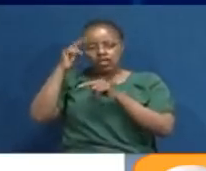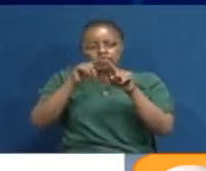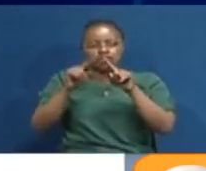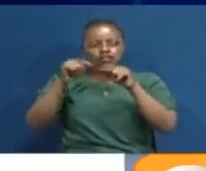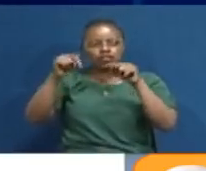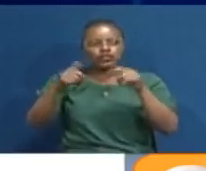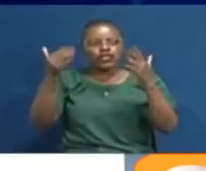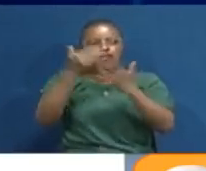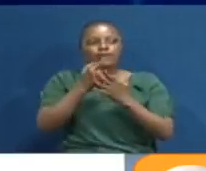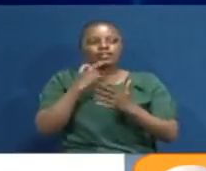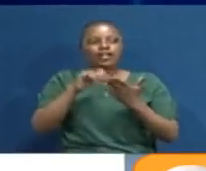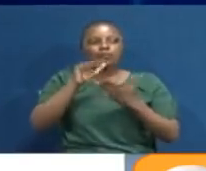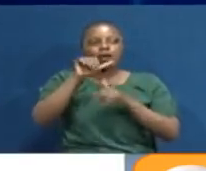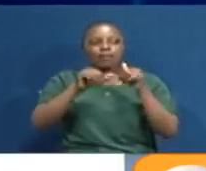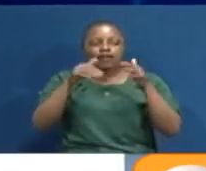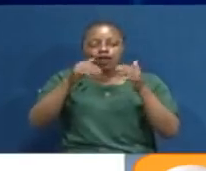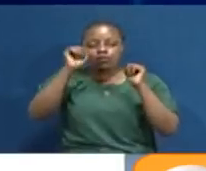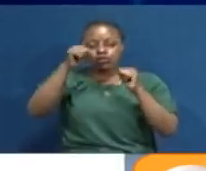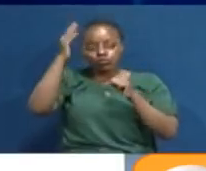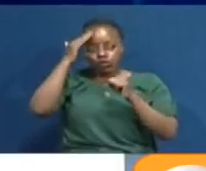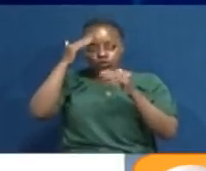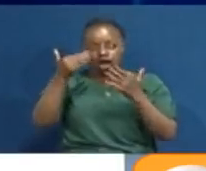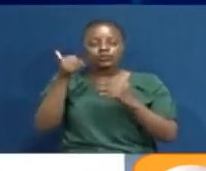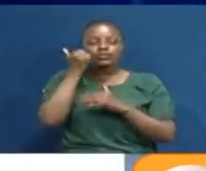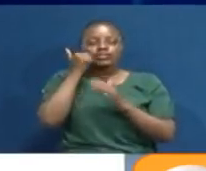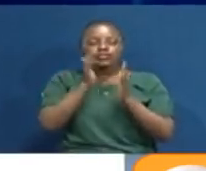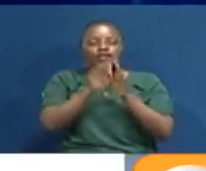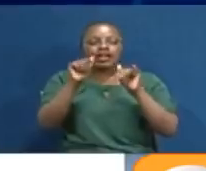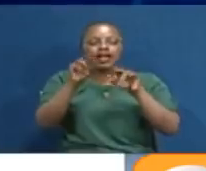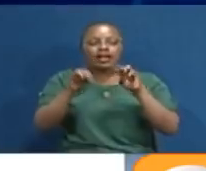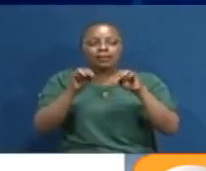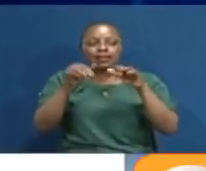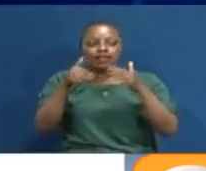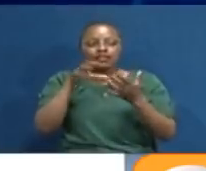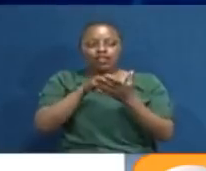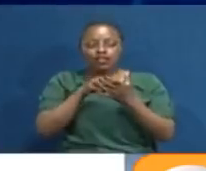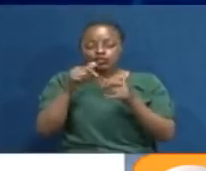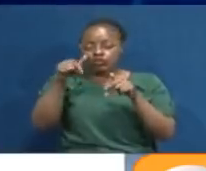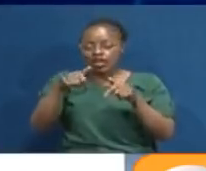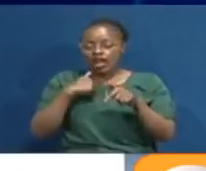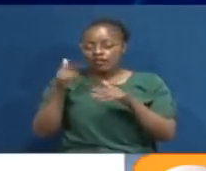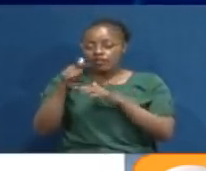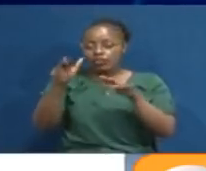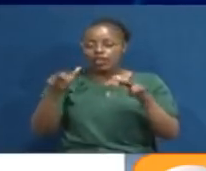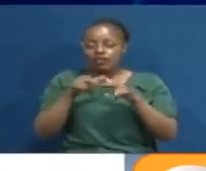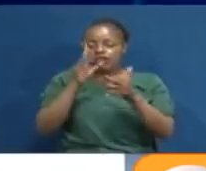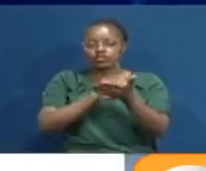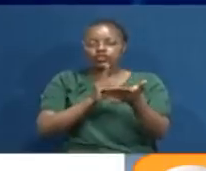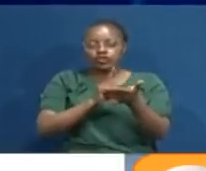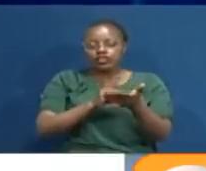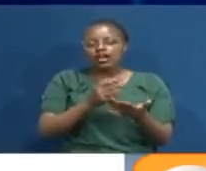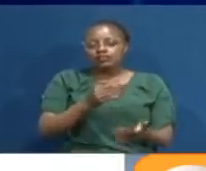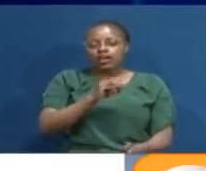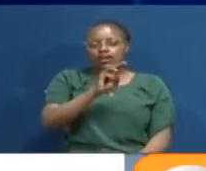And tonight, we tell you more about how to detect symptoms and how to manage the condition. I'm joined in studio by Dr. Jelian